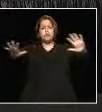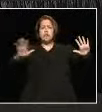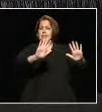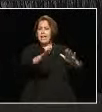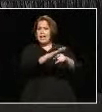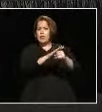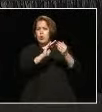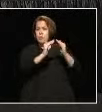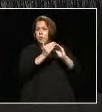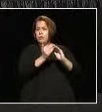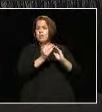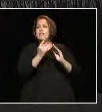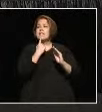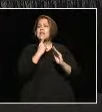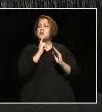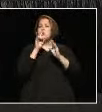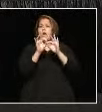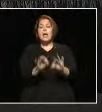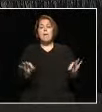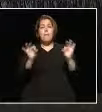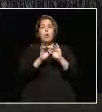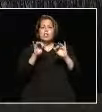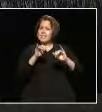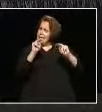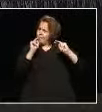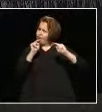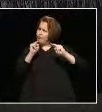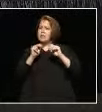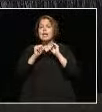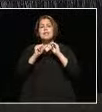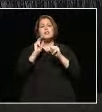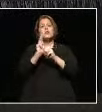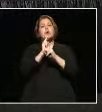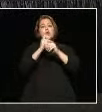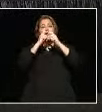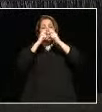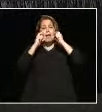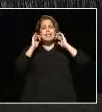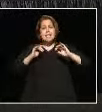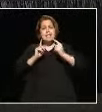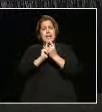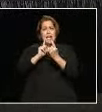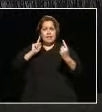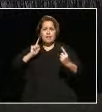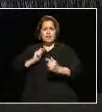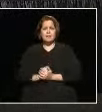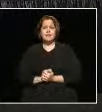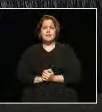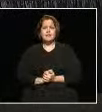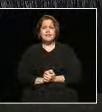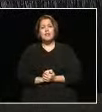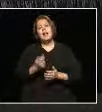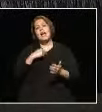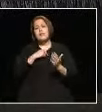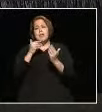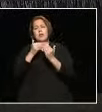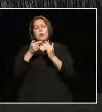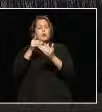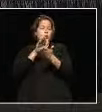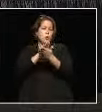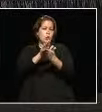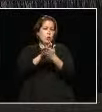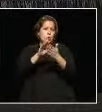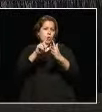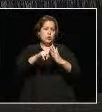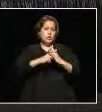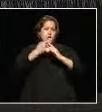community about how important it is to stay vigilant, continue wearing masks, and physically distance as we get closer to schools